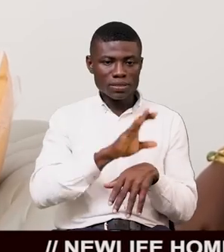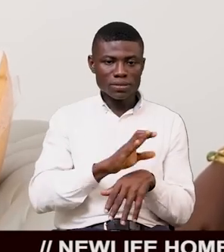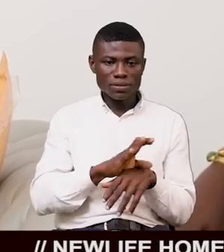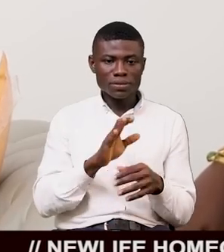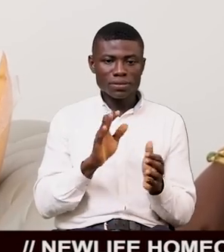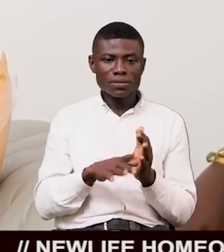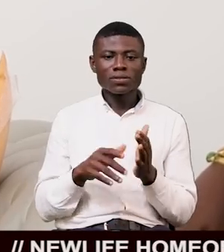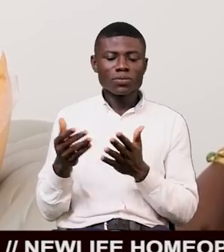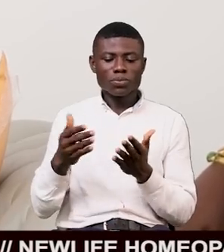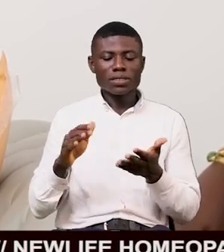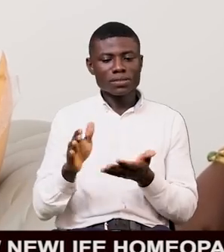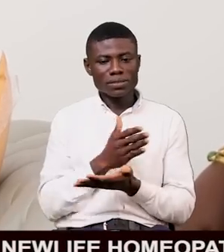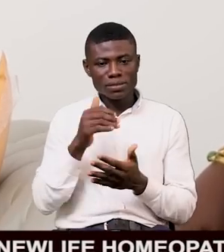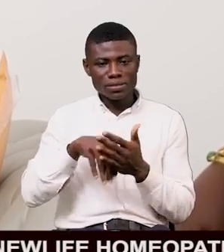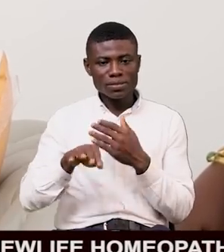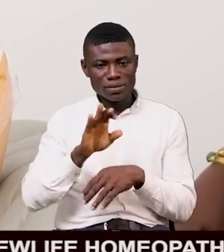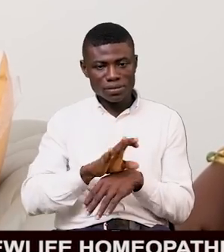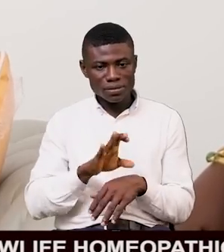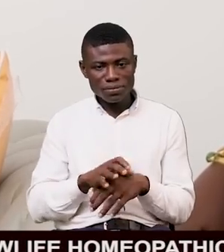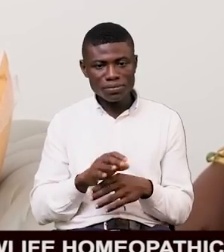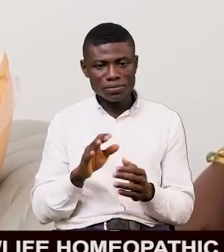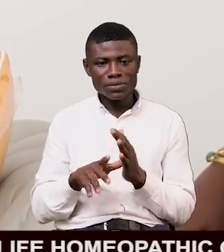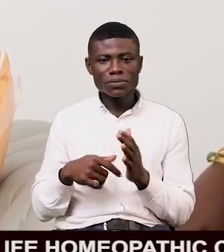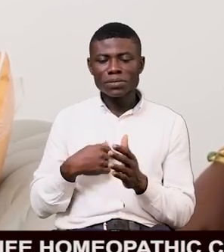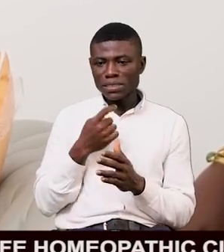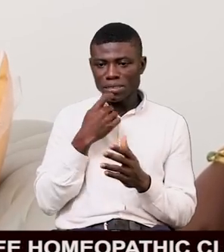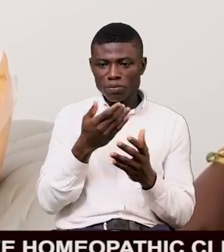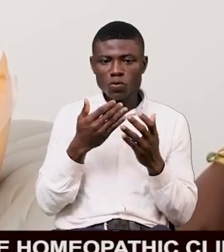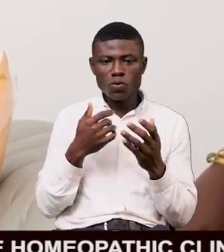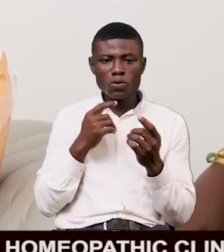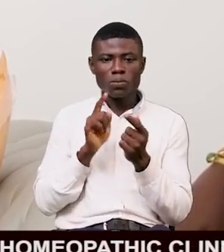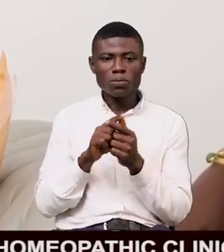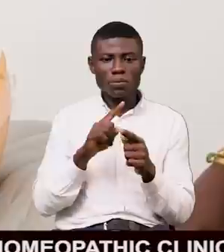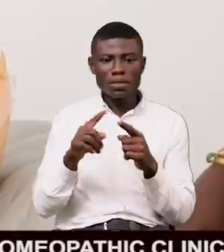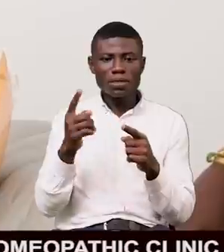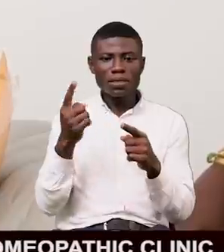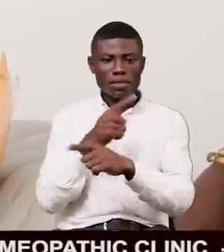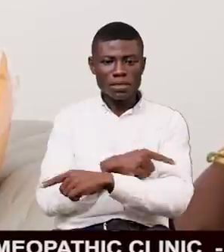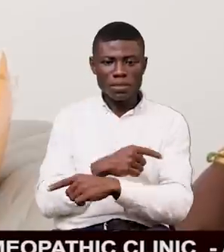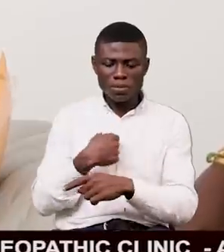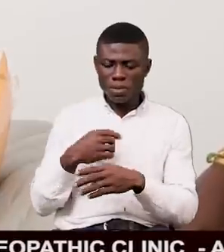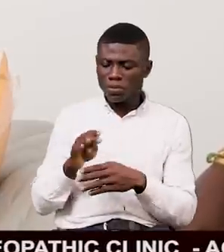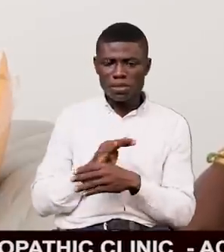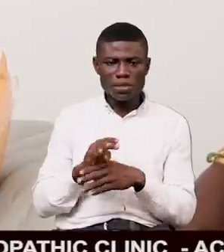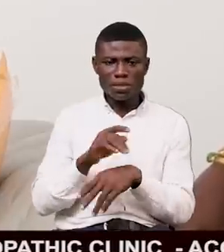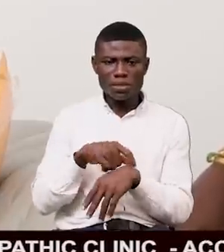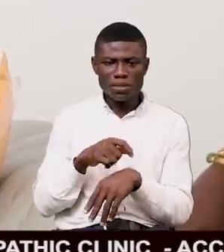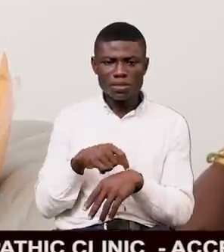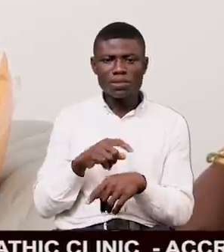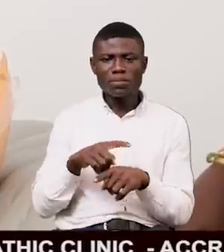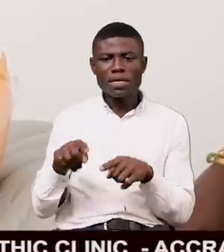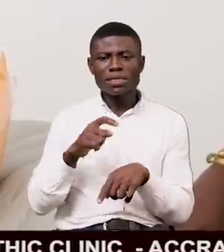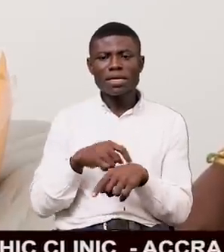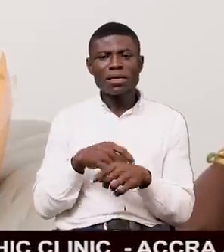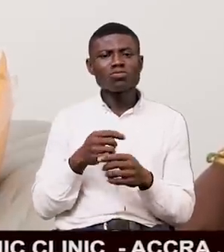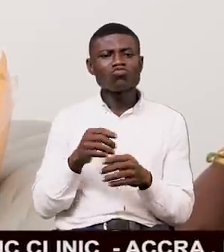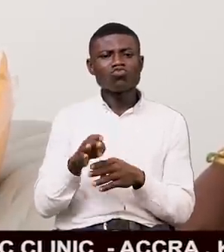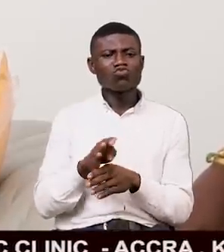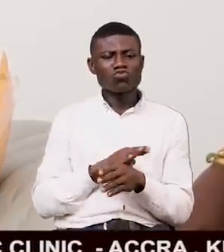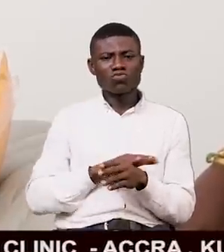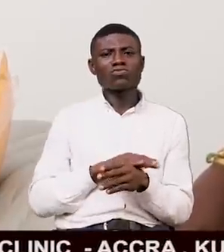ho obe to nyum no and I'm yes, I'm a pet, but Saturday, no, so I'm a decay, you know. And yantem, aha,